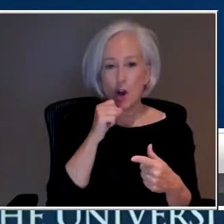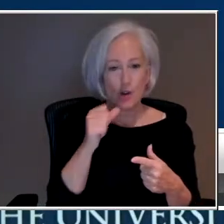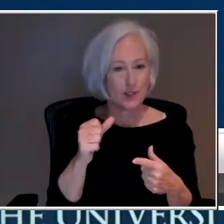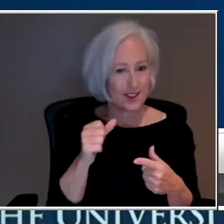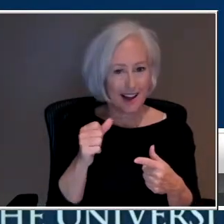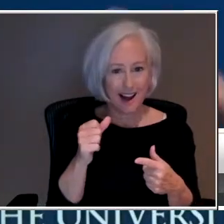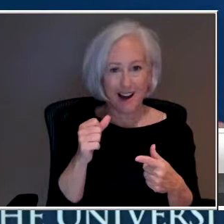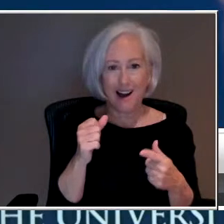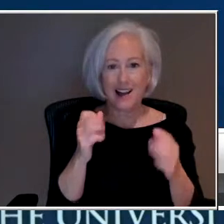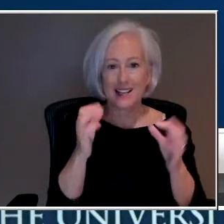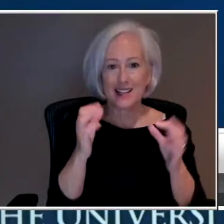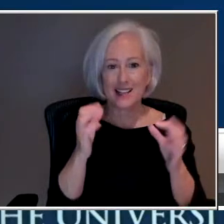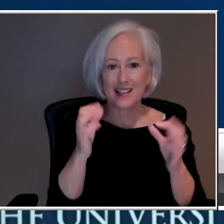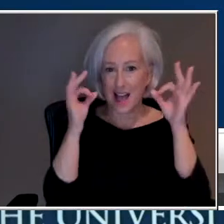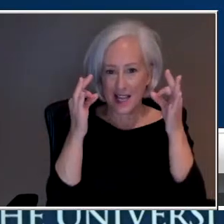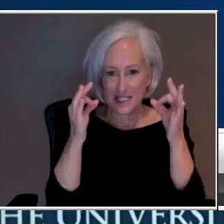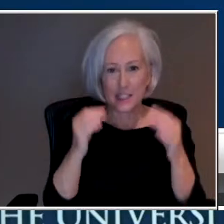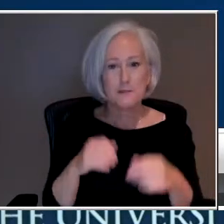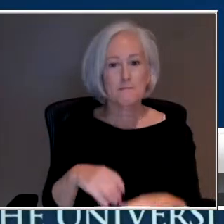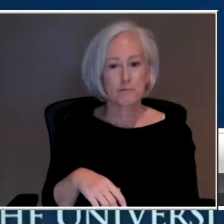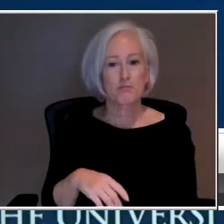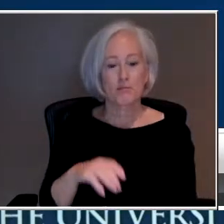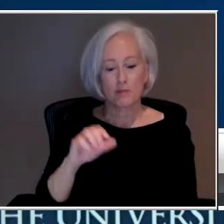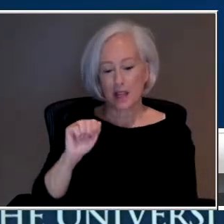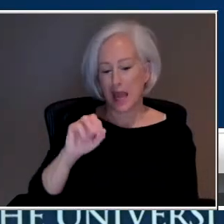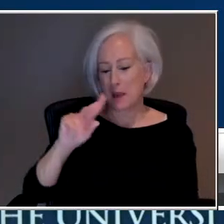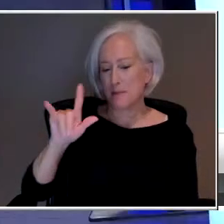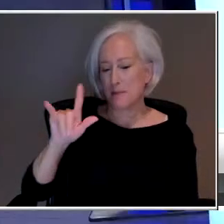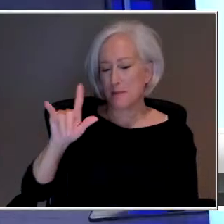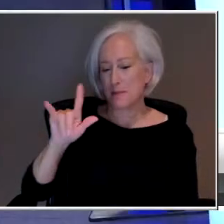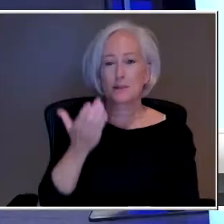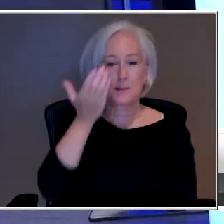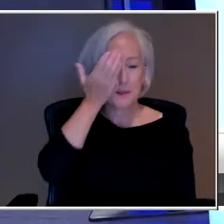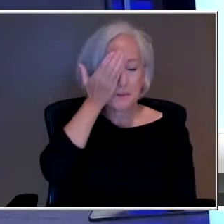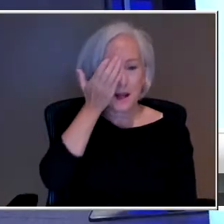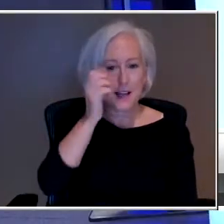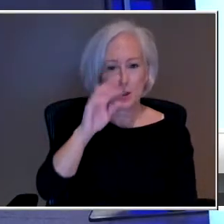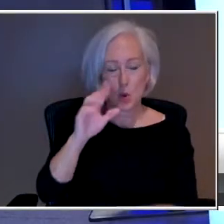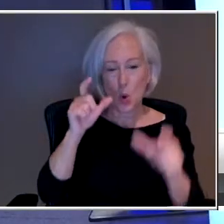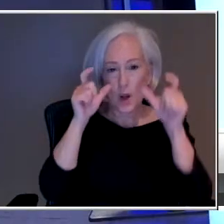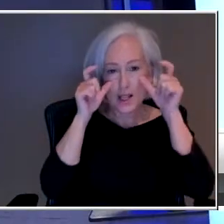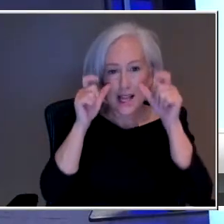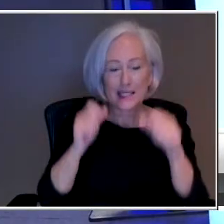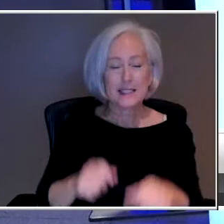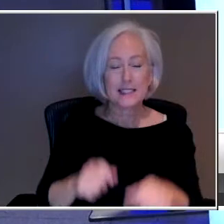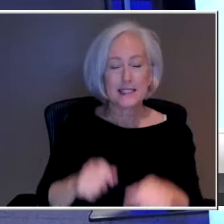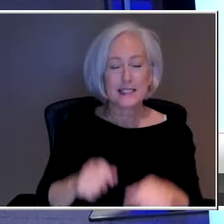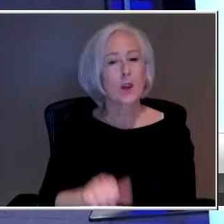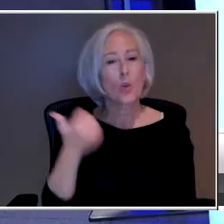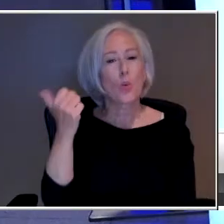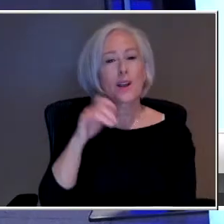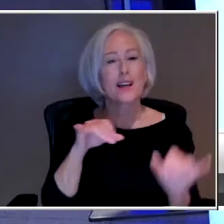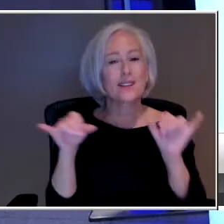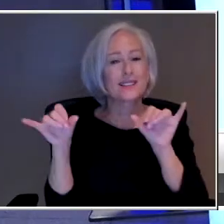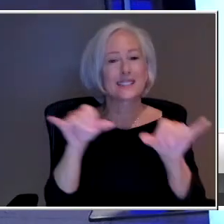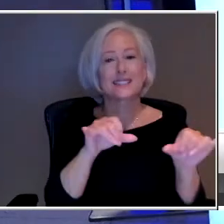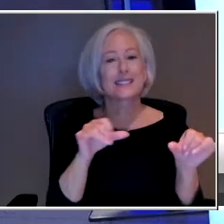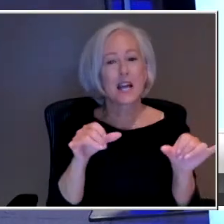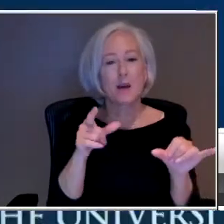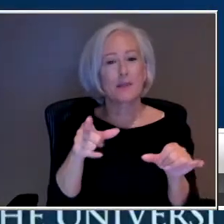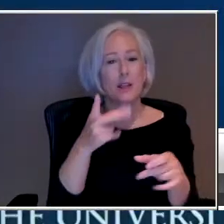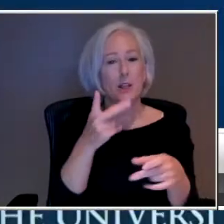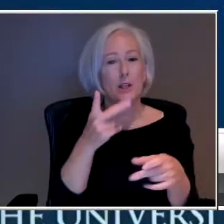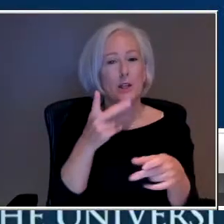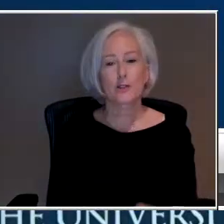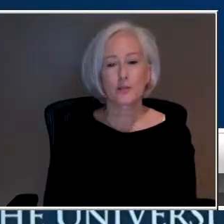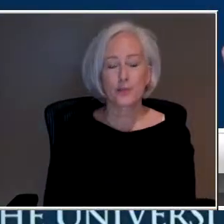or the amblyopia is where, as Tori was mentioning, the patching comes into play. What else is common when it comes to eye issues and eye care? People don't necessarily realize